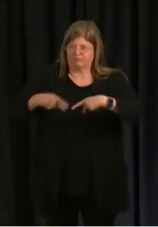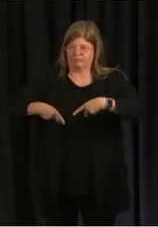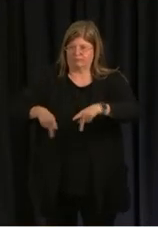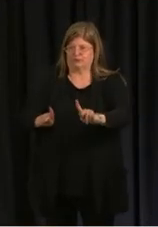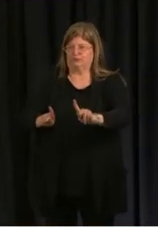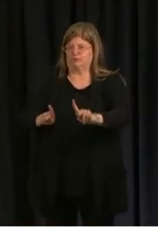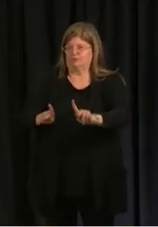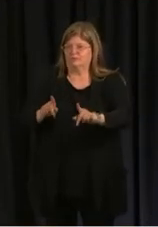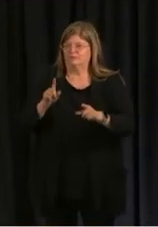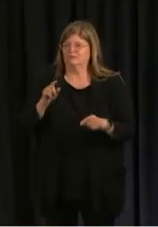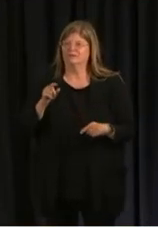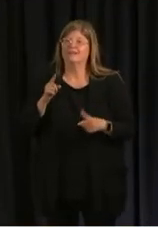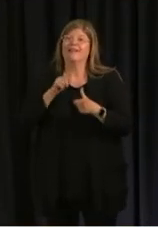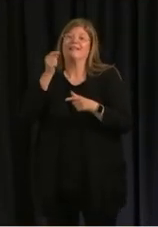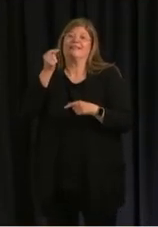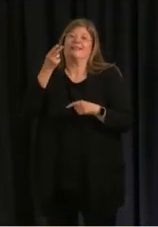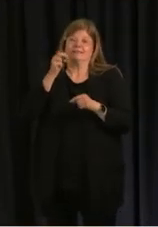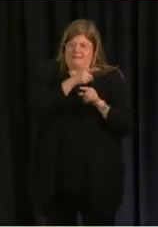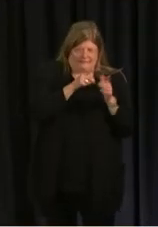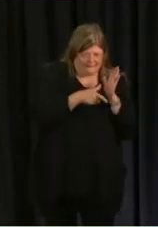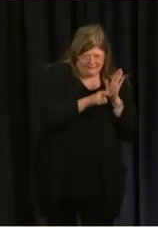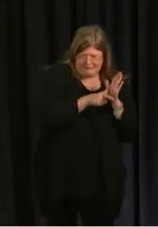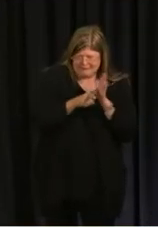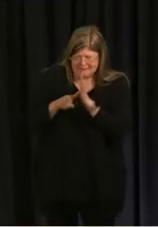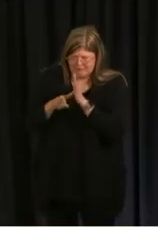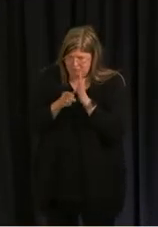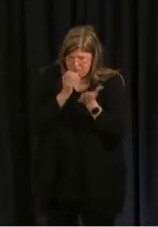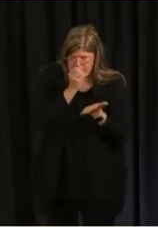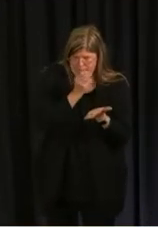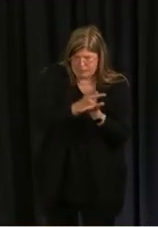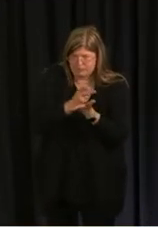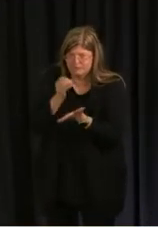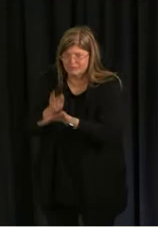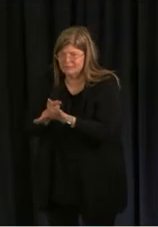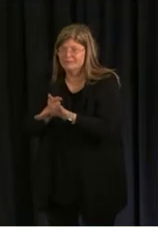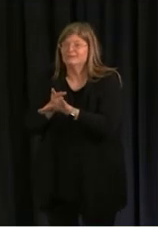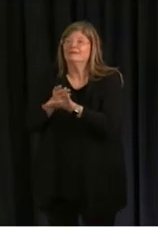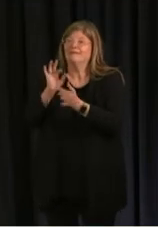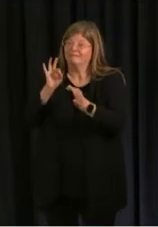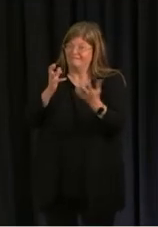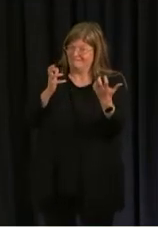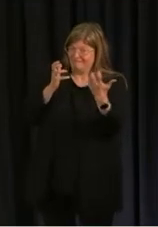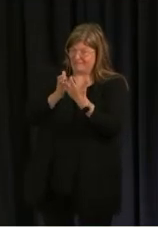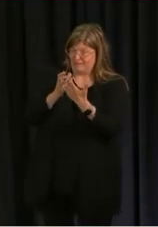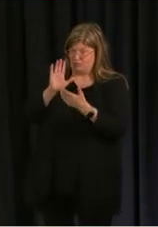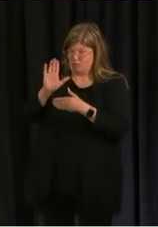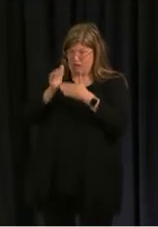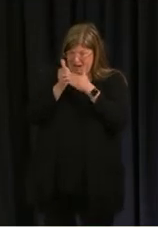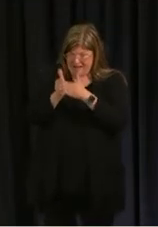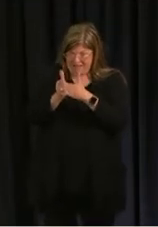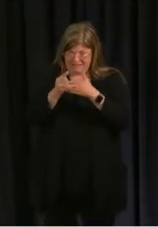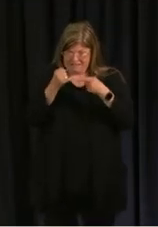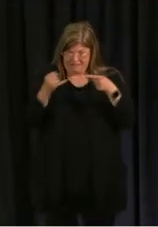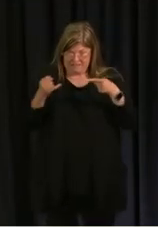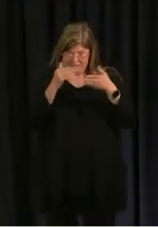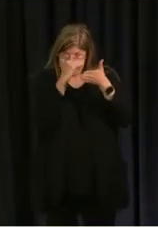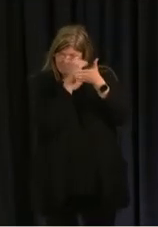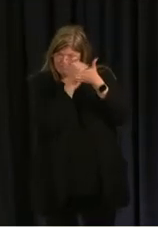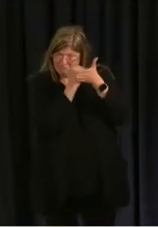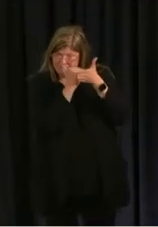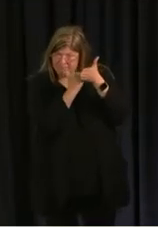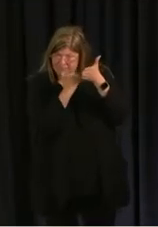for that. As well as for fitness centers, I know we've gotten a lot of questions about indoor group fitness on past